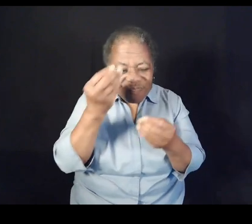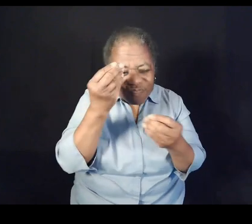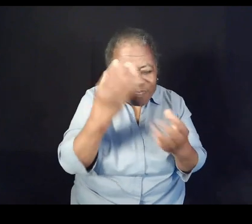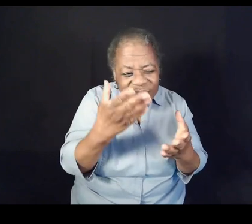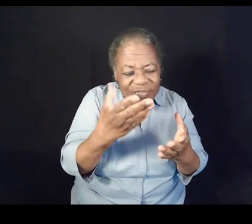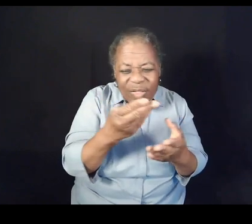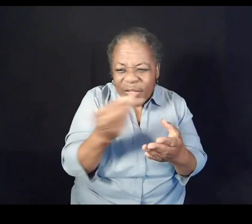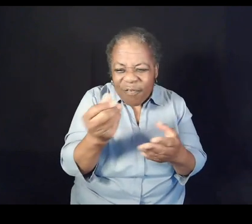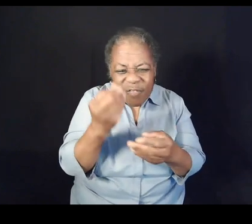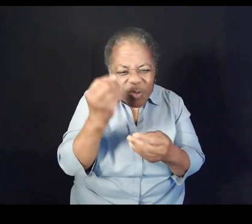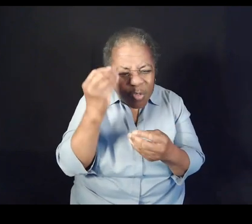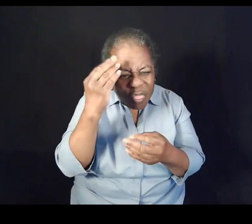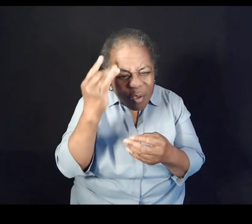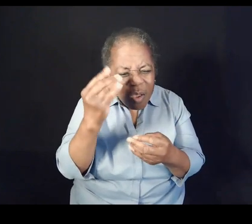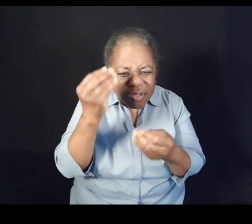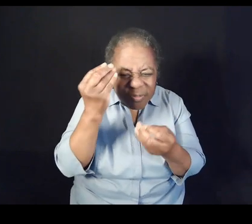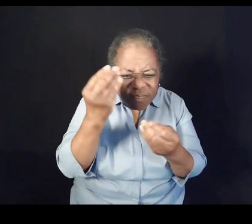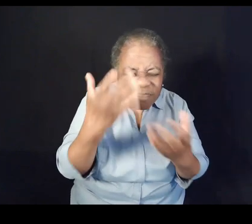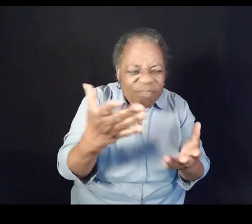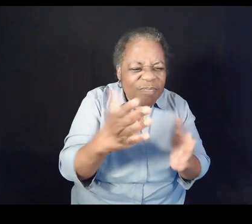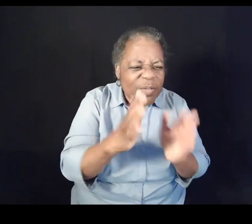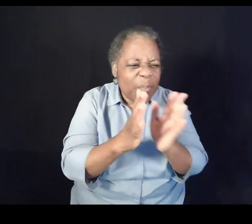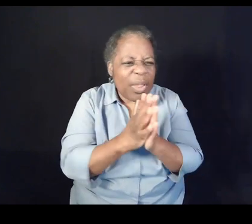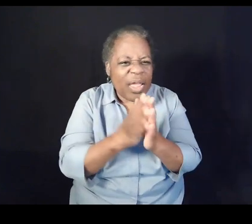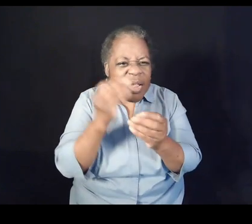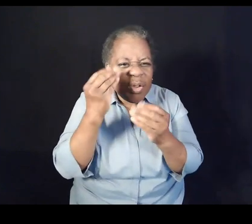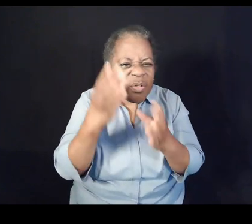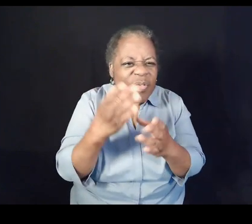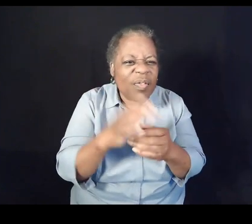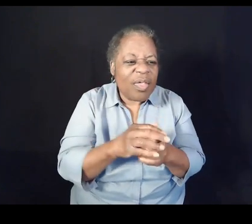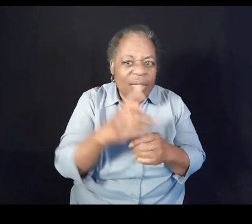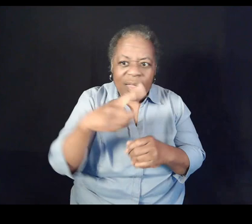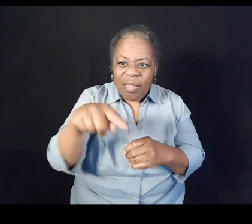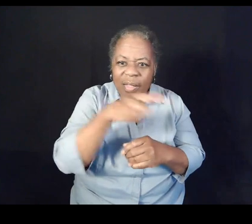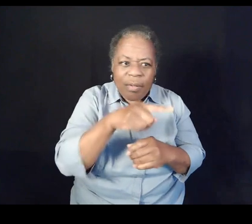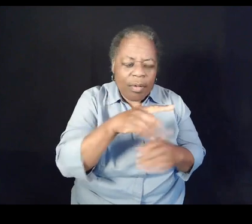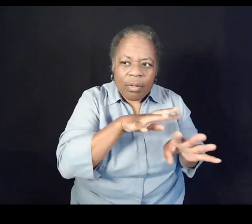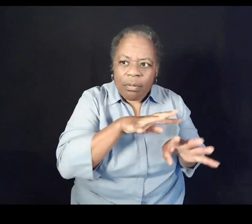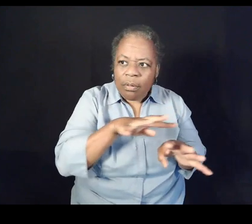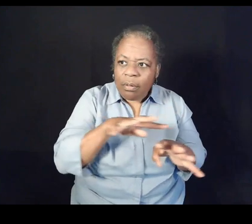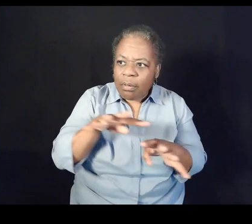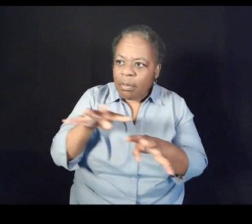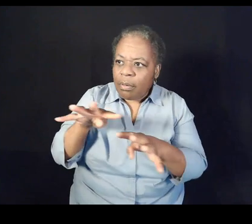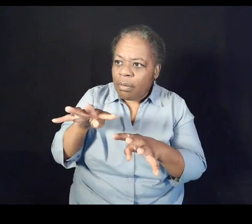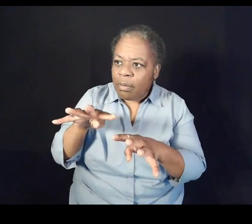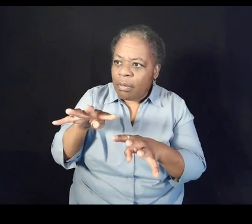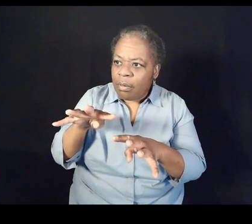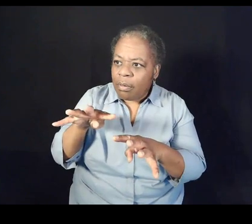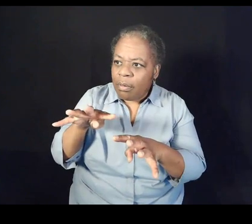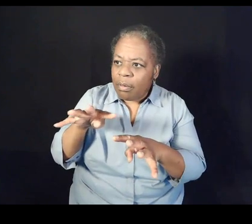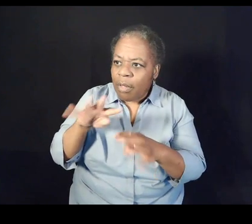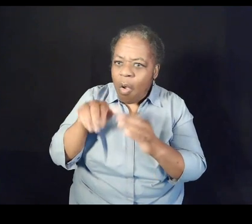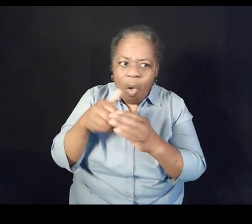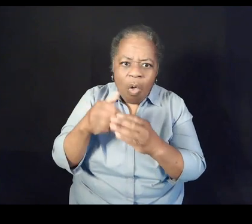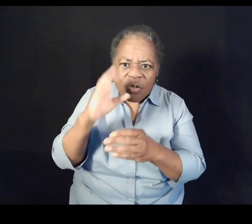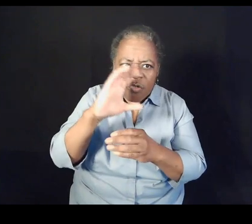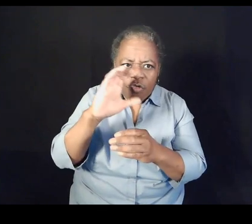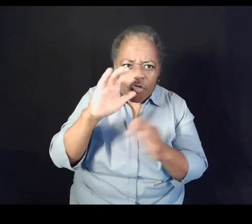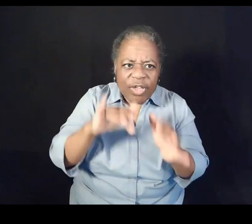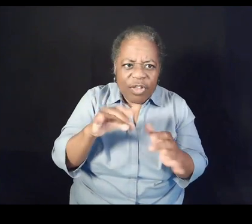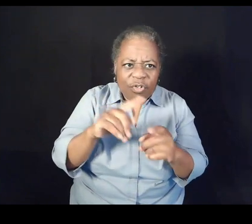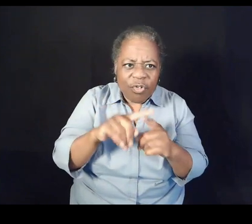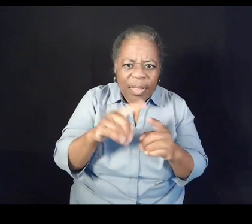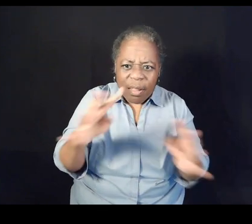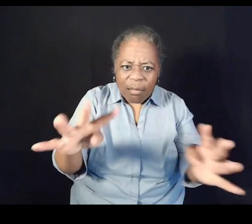prayers, I was struck by how intently this room full of strangers were looking at